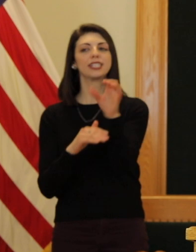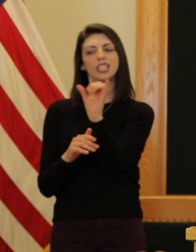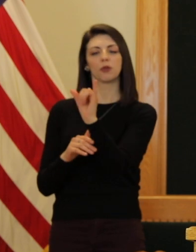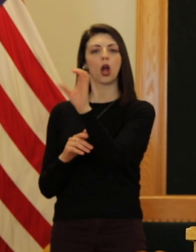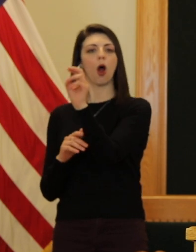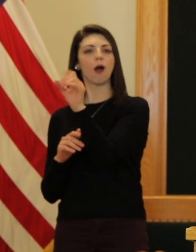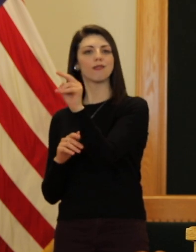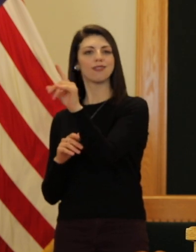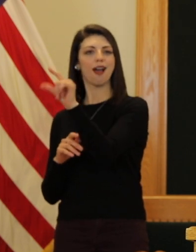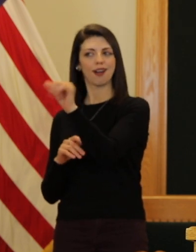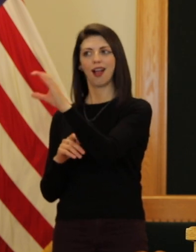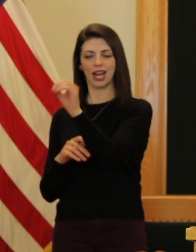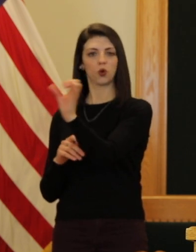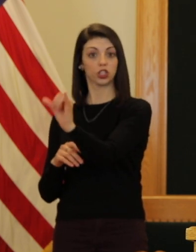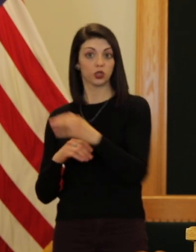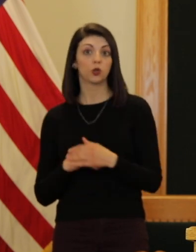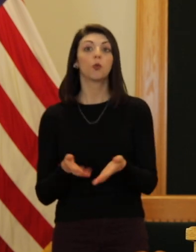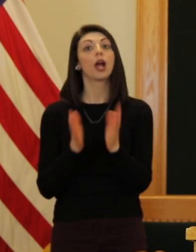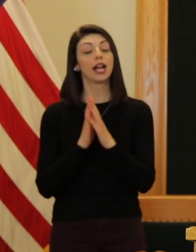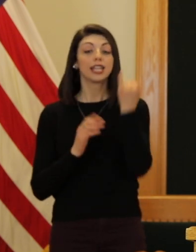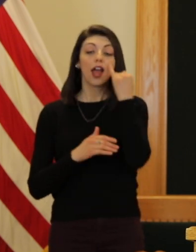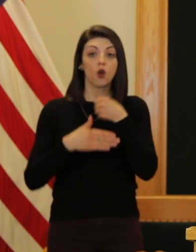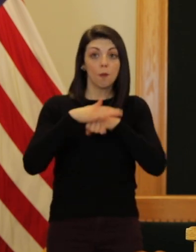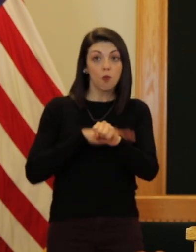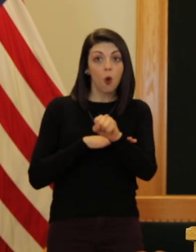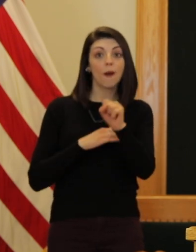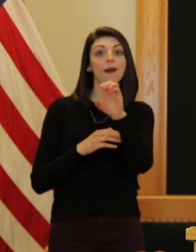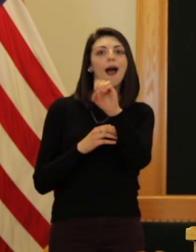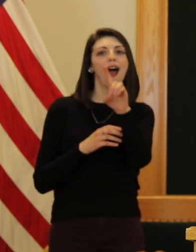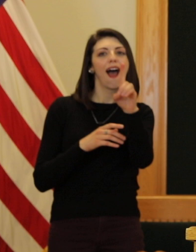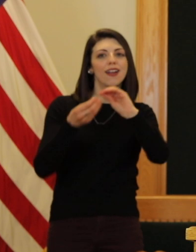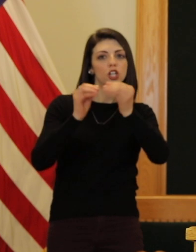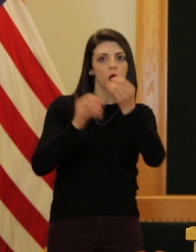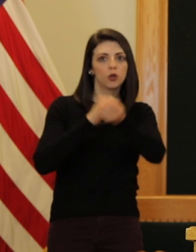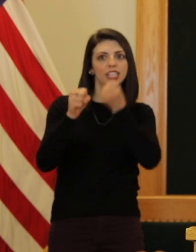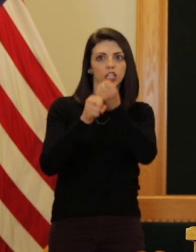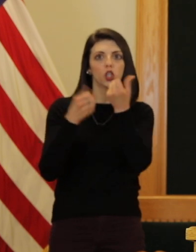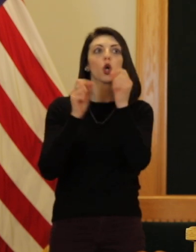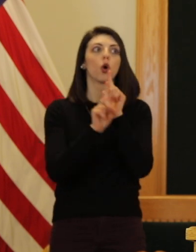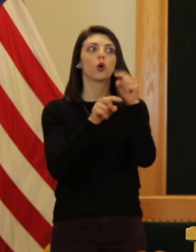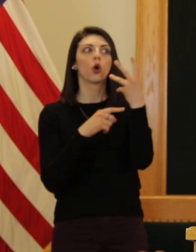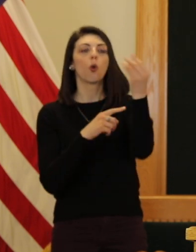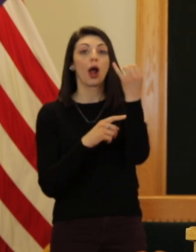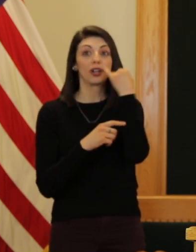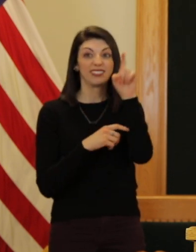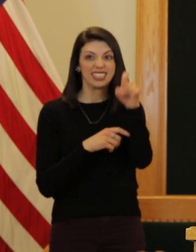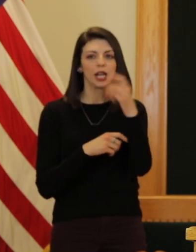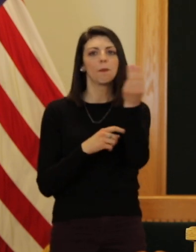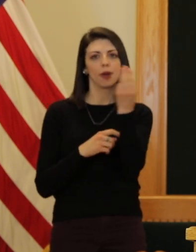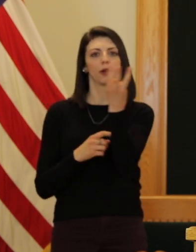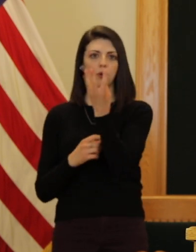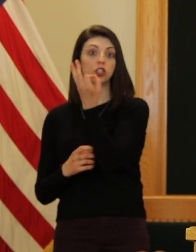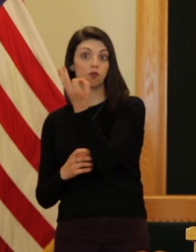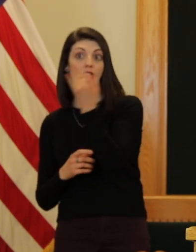that residents who are born in odd years try to run their essential errands on Mondays, Wednesdays, and Fridays. We encourage